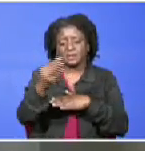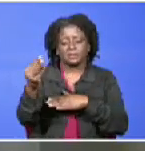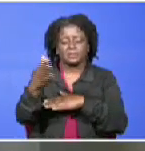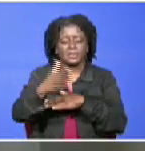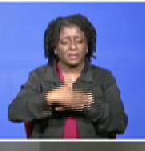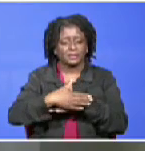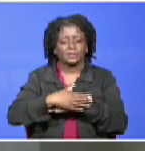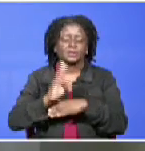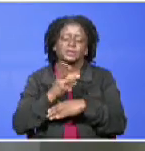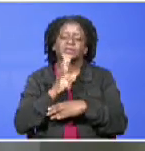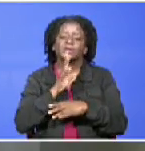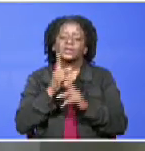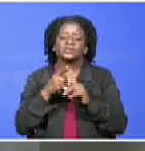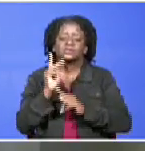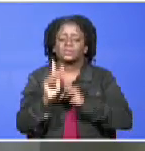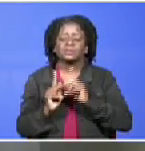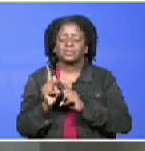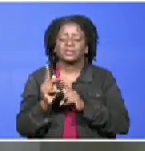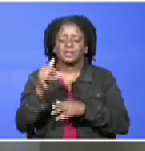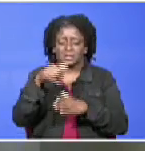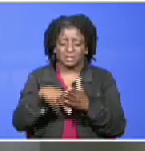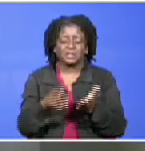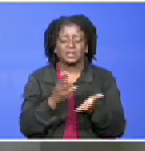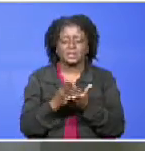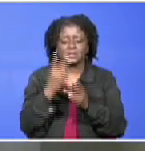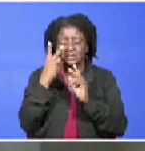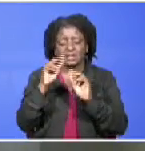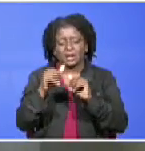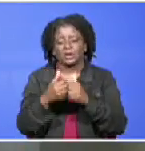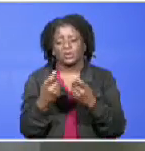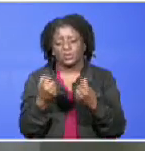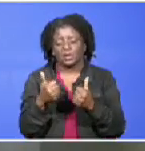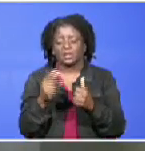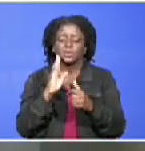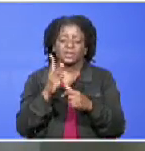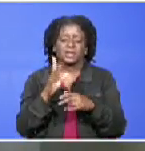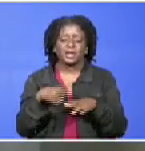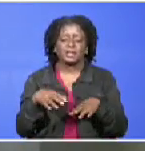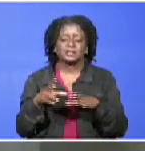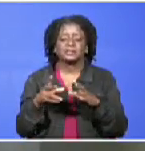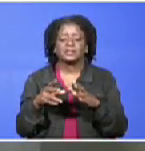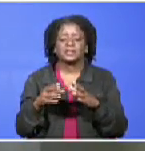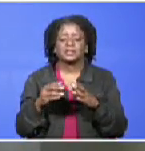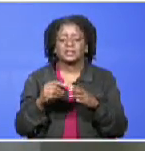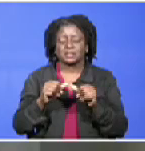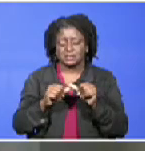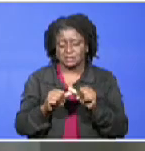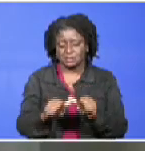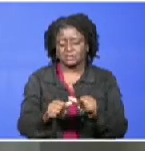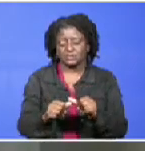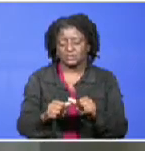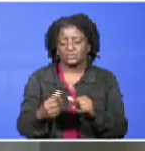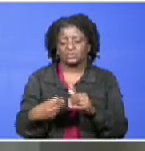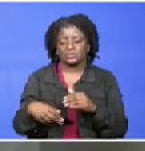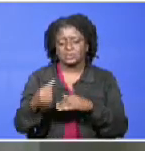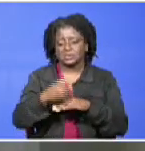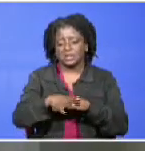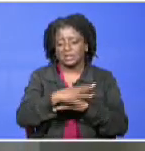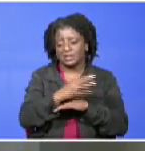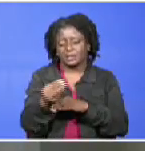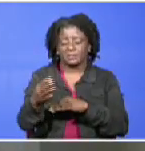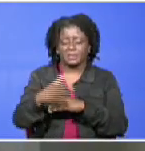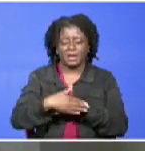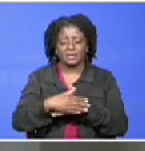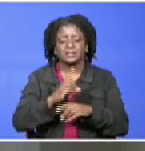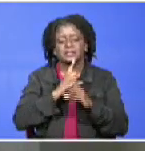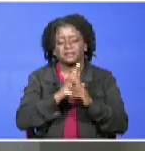some people on the ground in Haiti to see how quickly we can resume repatriation. The Defense Force and Security Services are on high